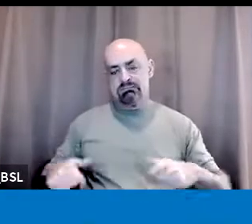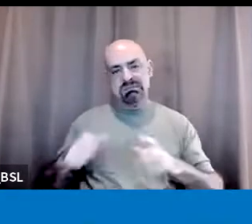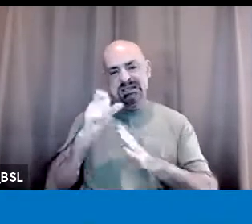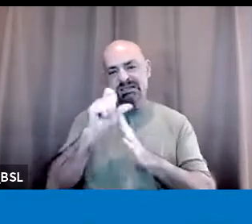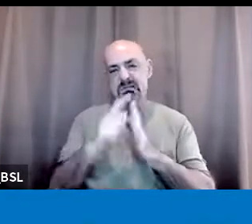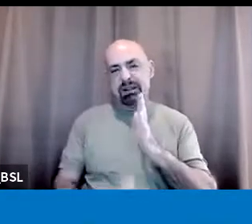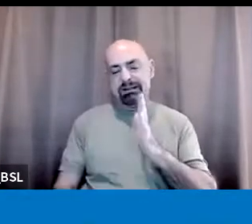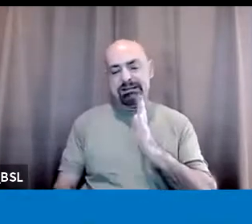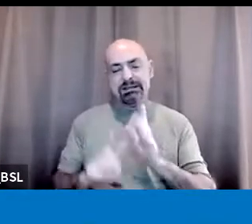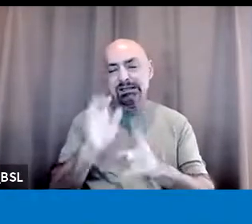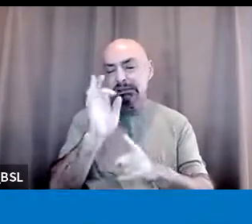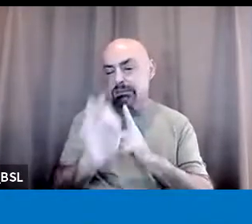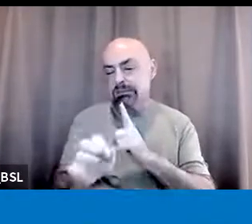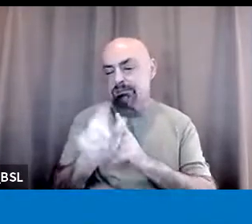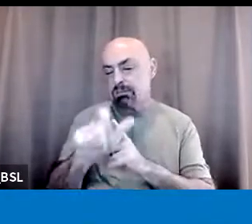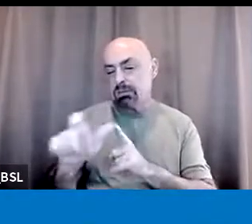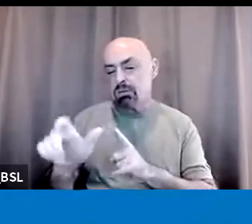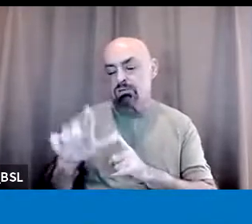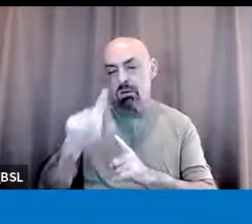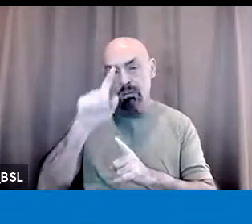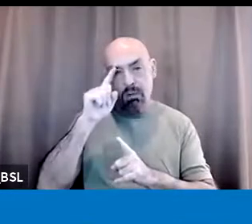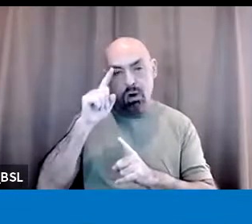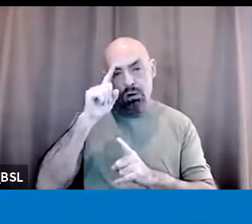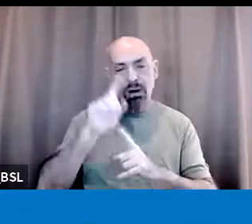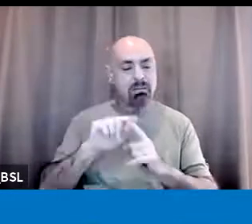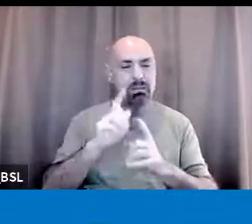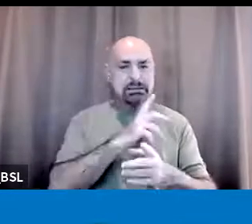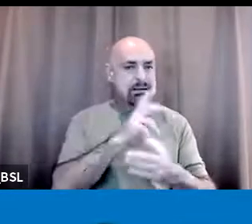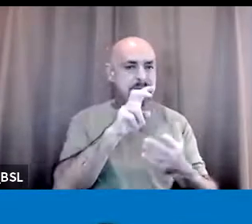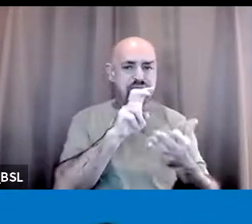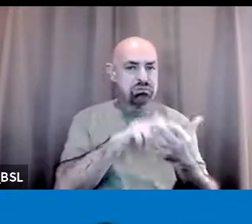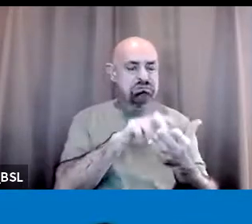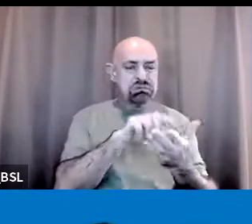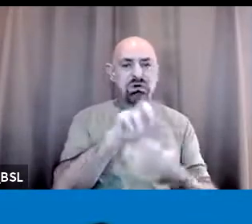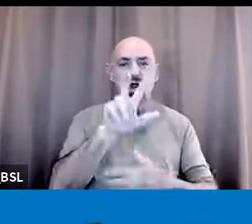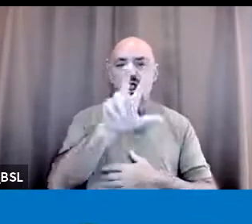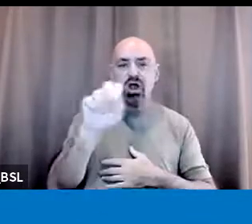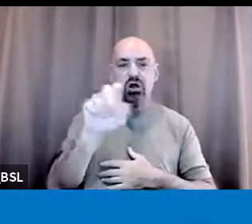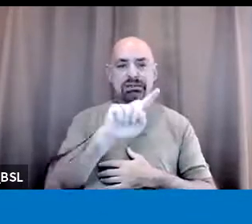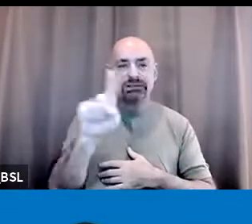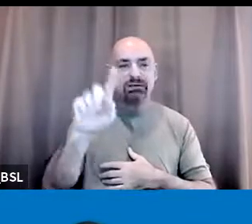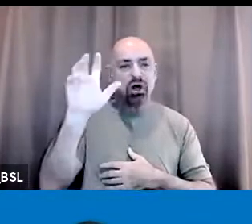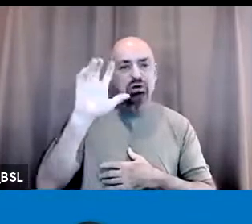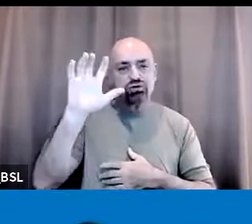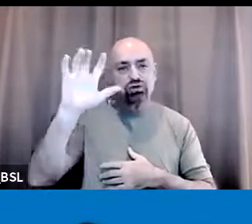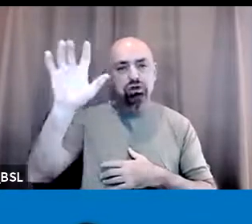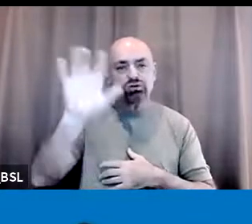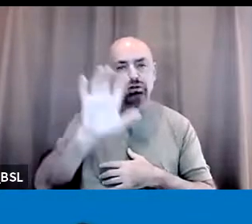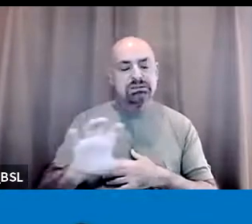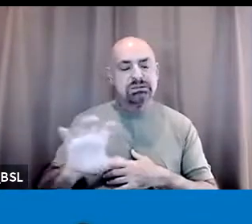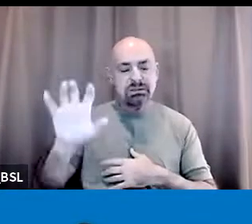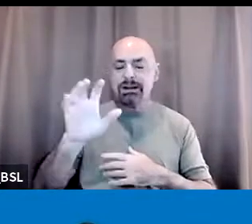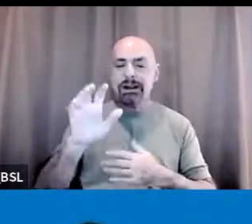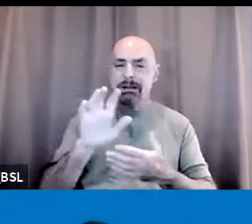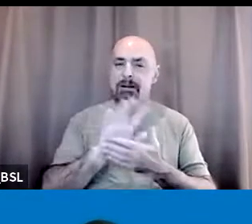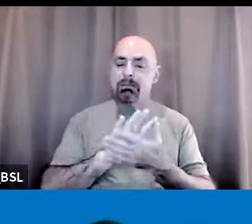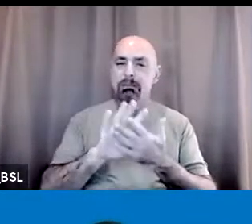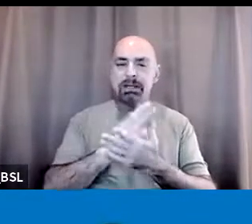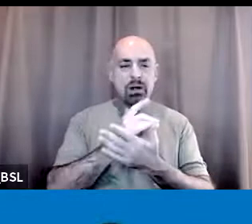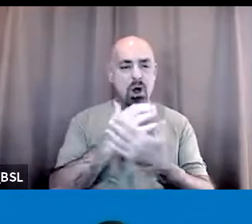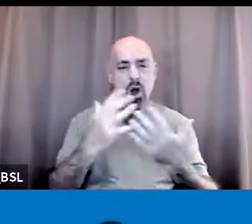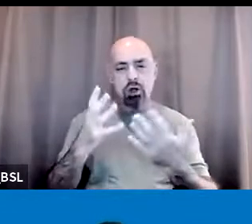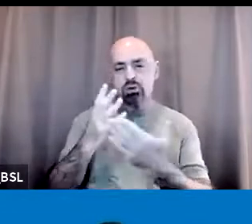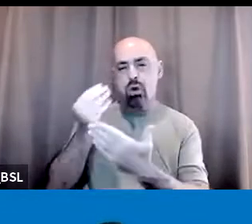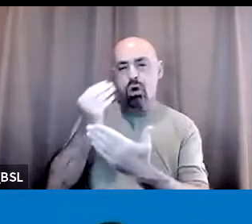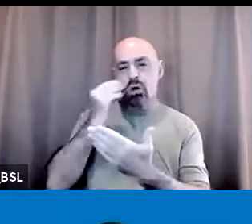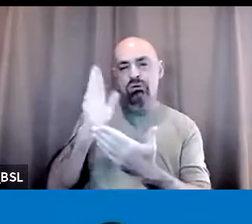I think the fact we have registrations today from 30 plus countries tells us that there's lots to learn from Mongolia for the rest